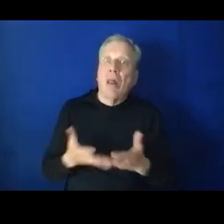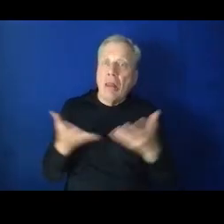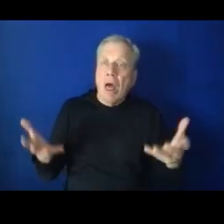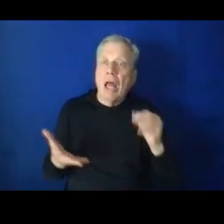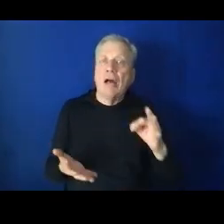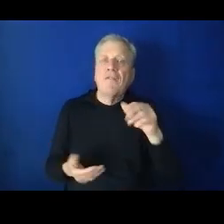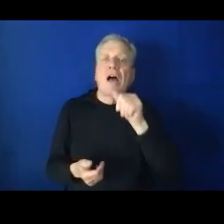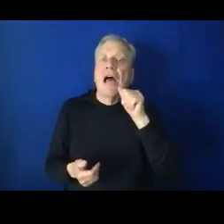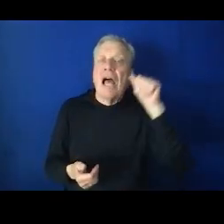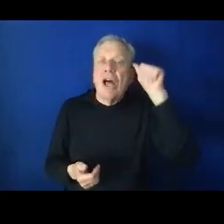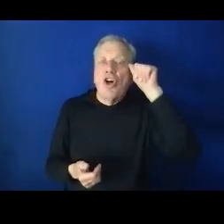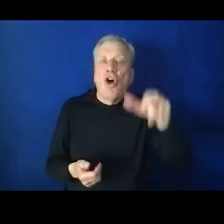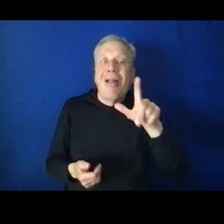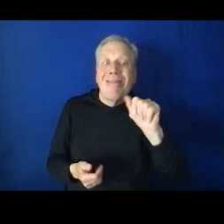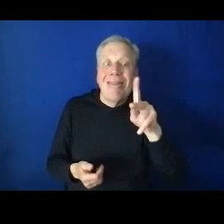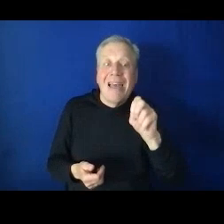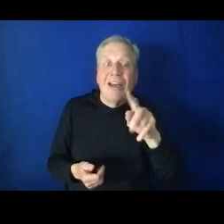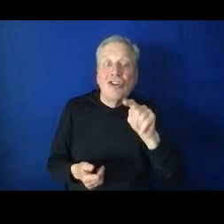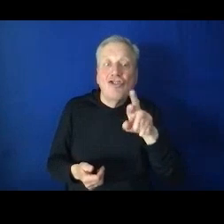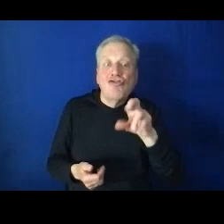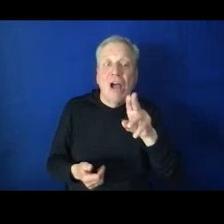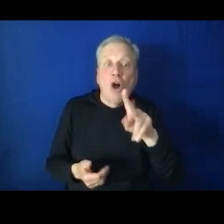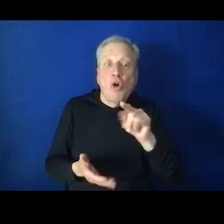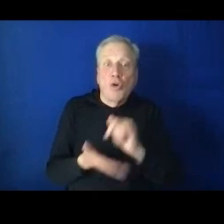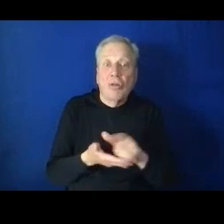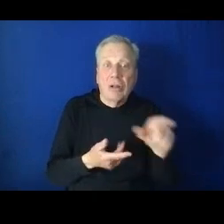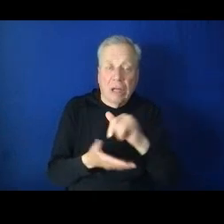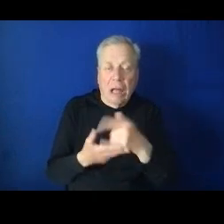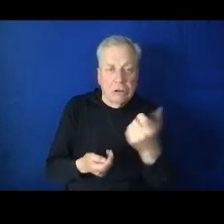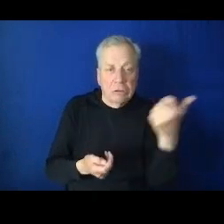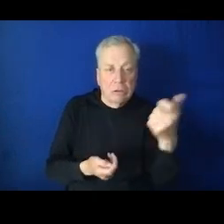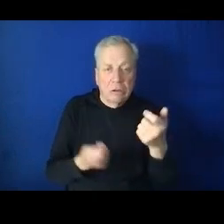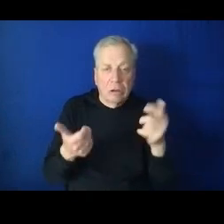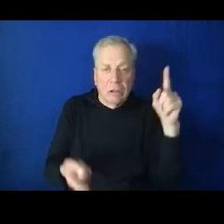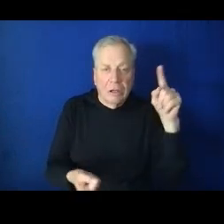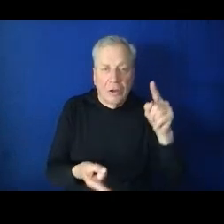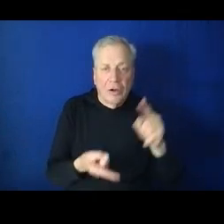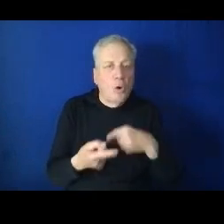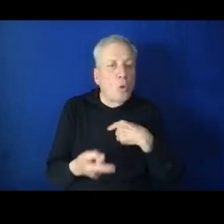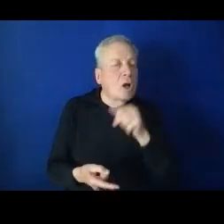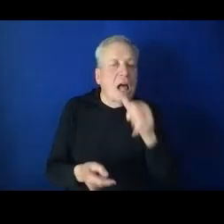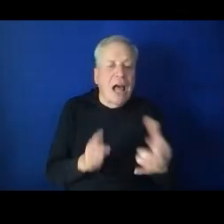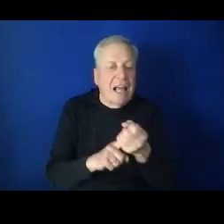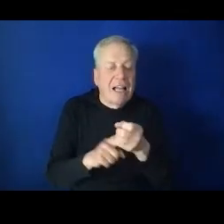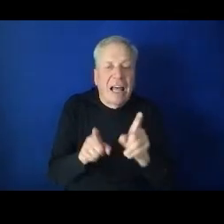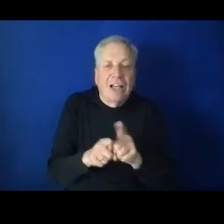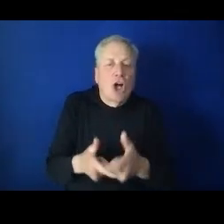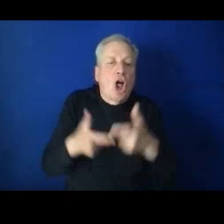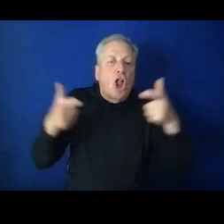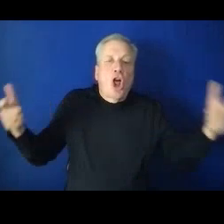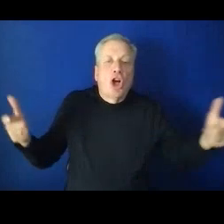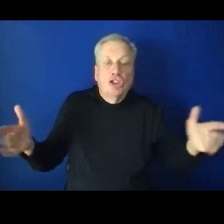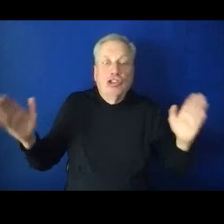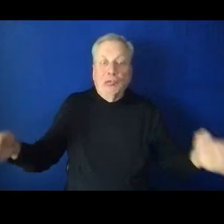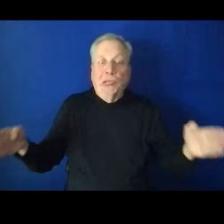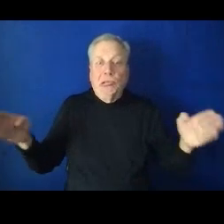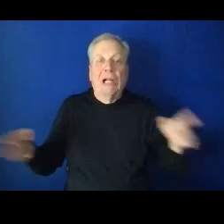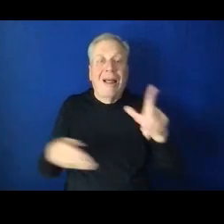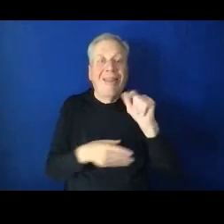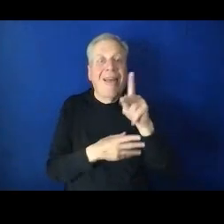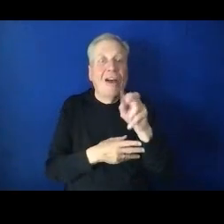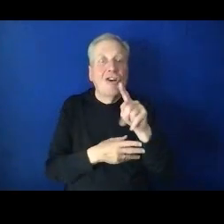adult predatory lake trout that are being taken out and removed. So we're not catching as large of lake trout as we used to catch, which means